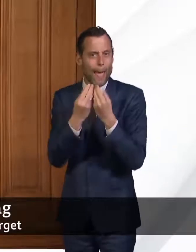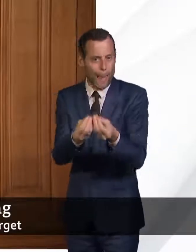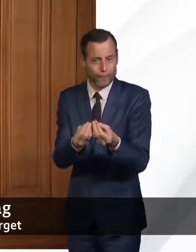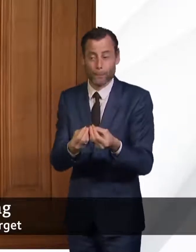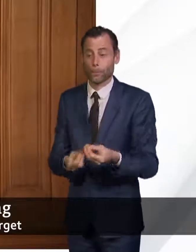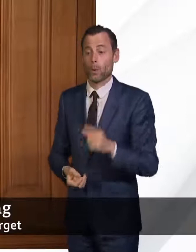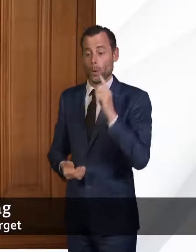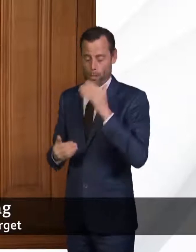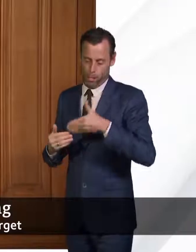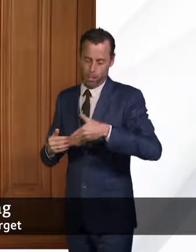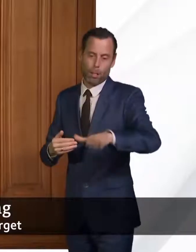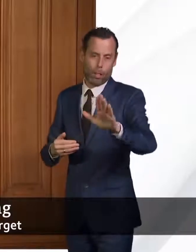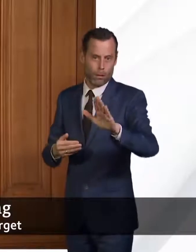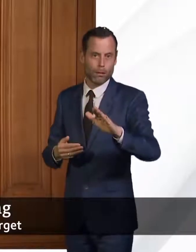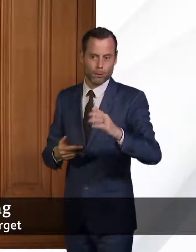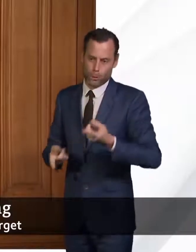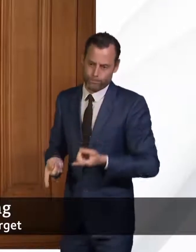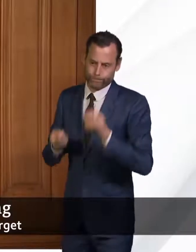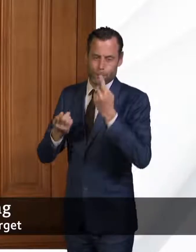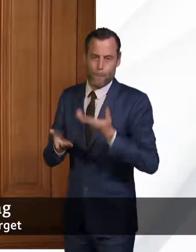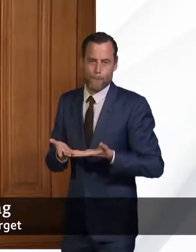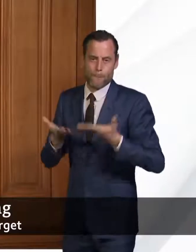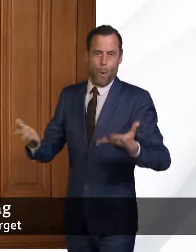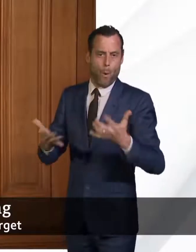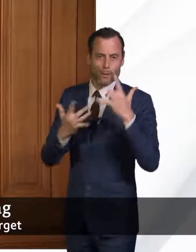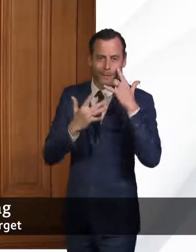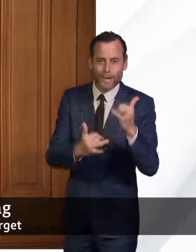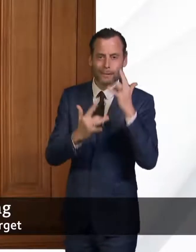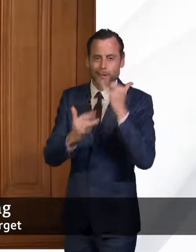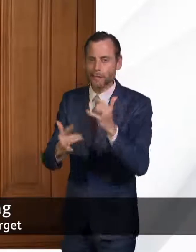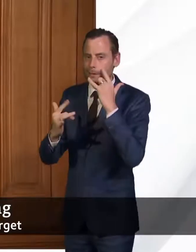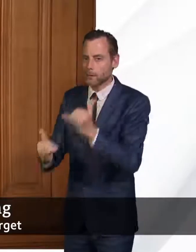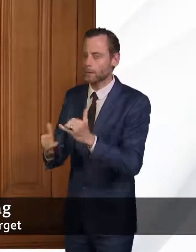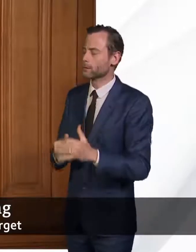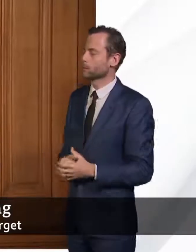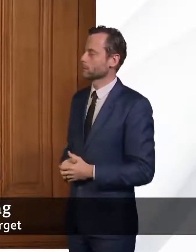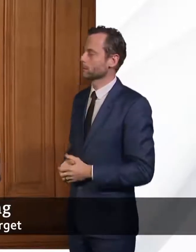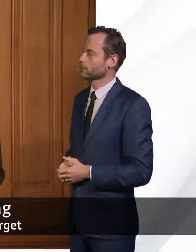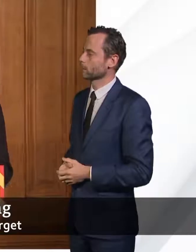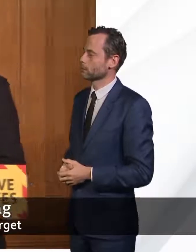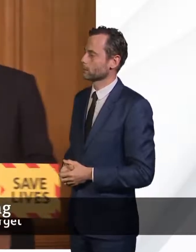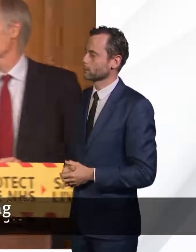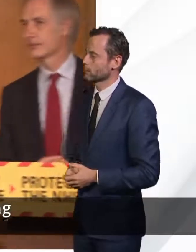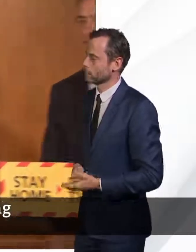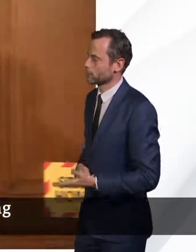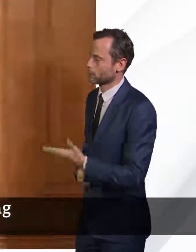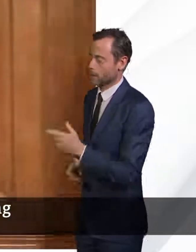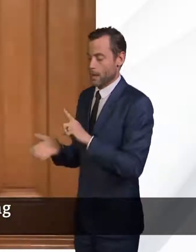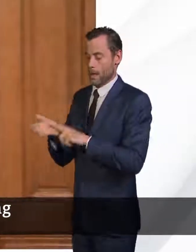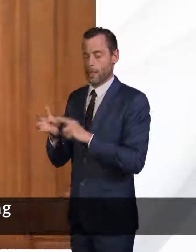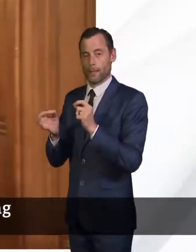we're going to be able to do a lot more with this additional capacity that Secretary of State described. Thank you. Thanks, Nick. Ben Kentish from